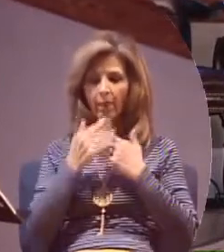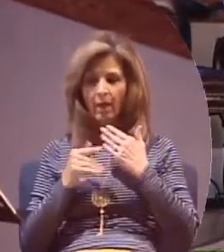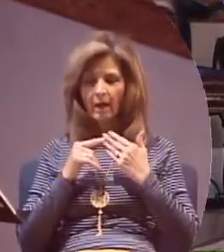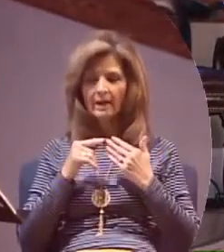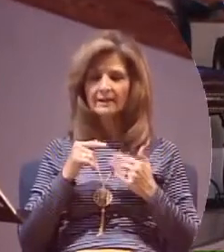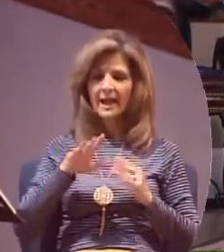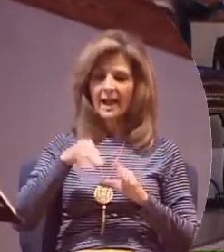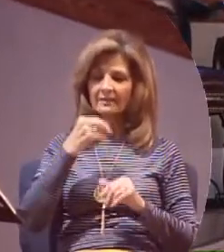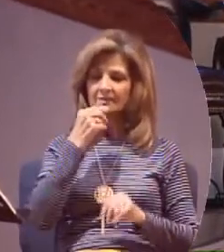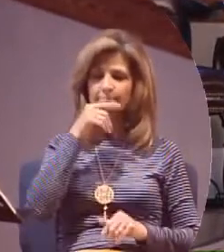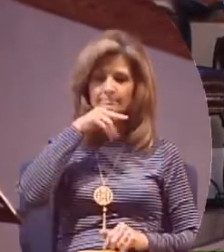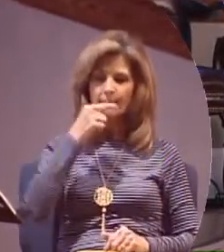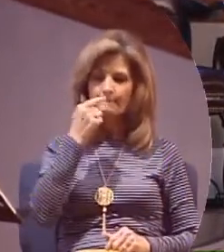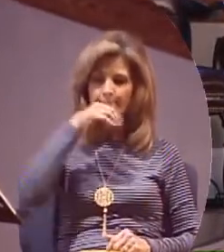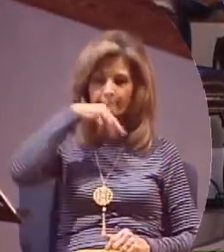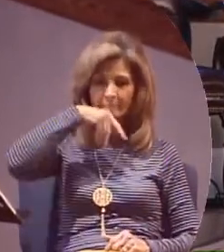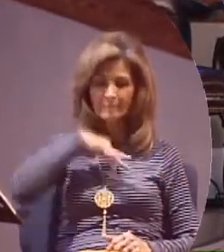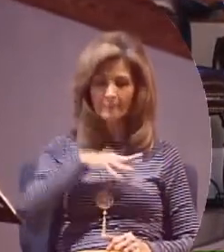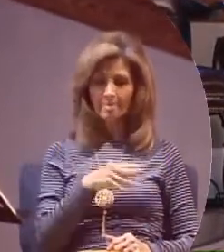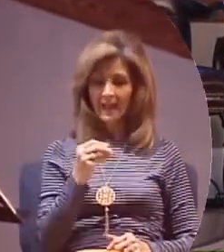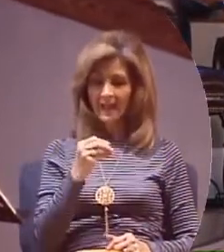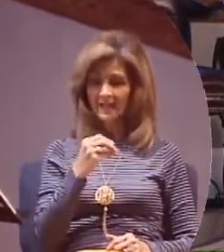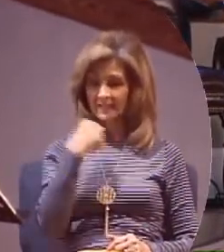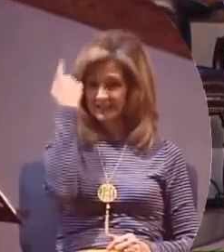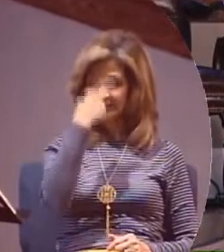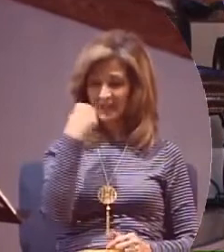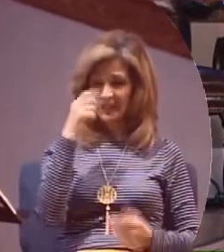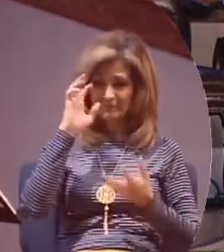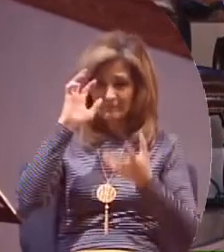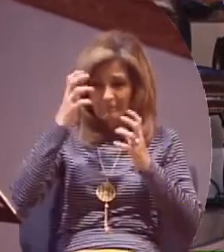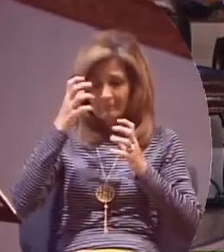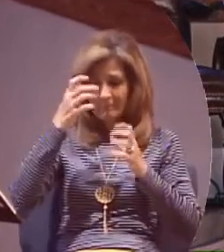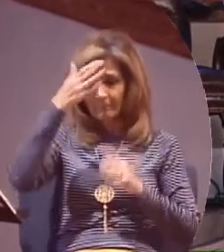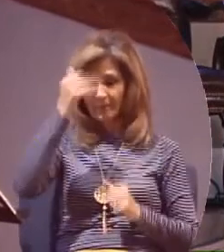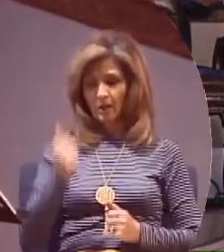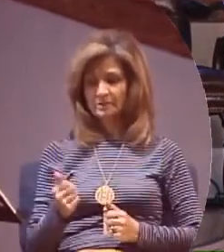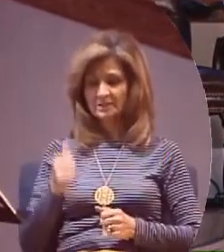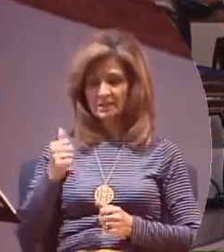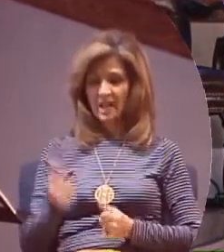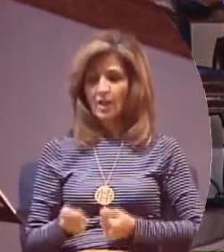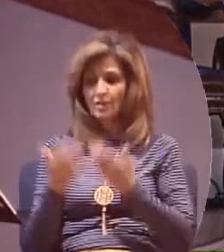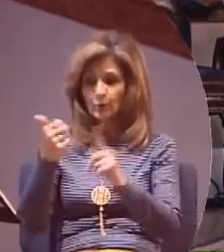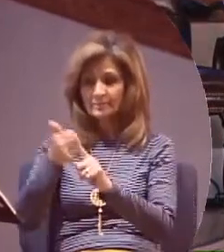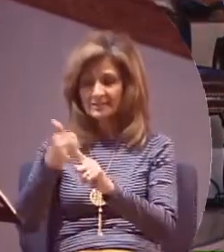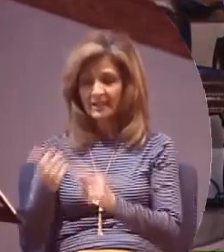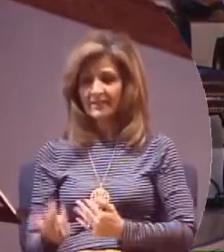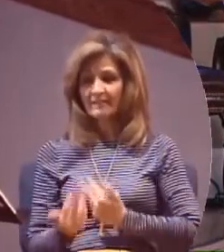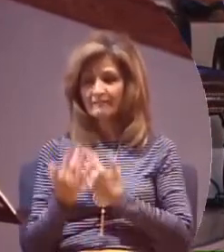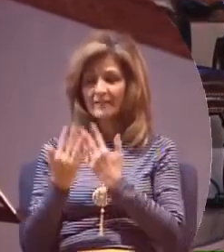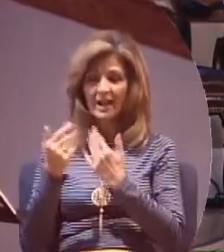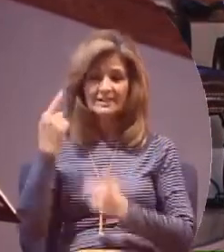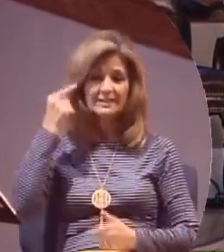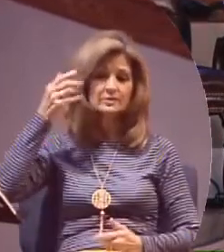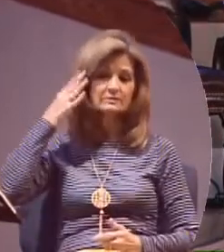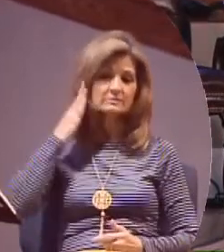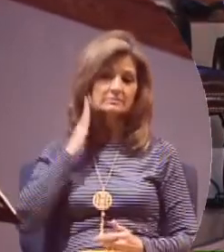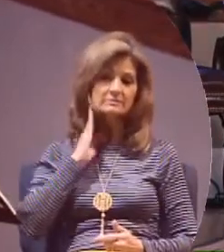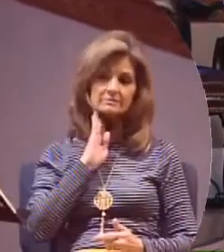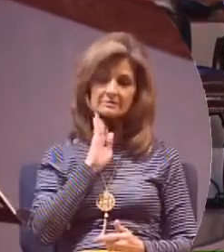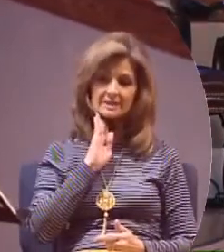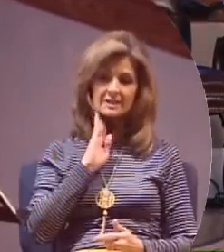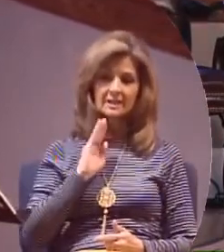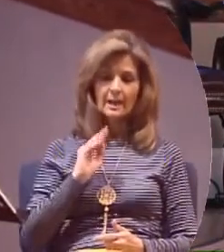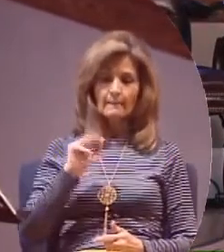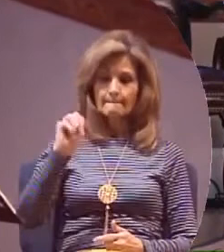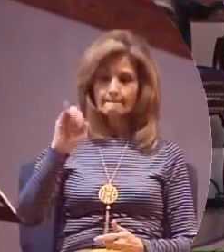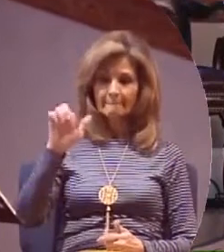running out of his mouth. His face is deformed where he's thrown himself into the fire. His ears is melted, run down the side of his face. I'm telling you, that boy is